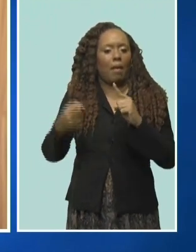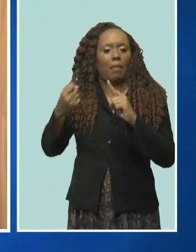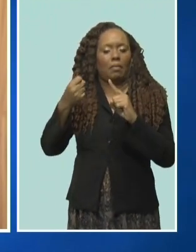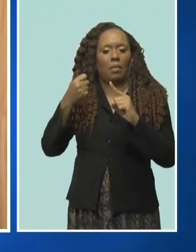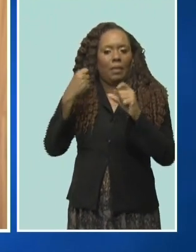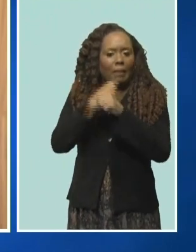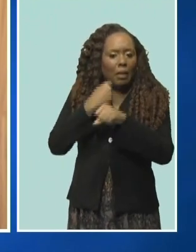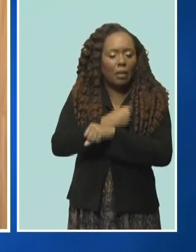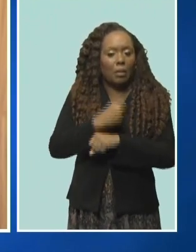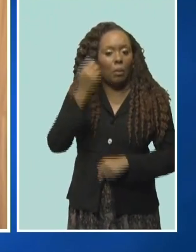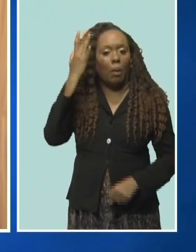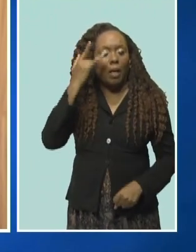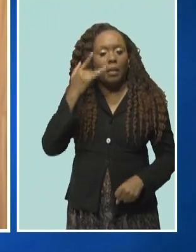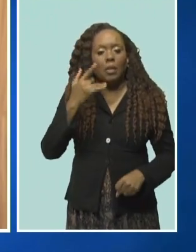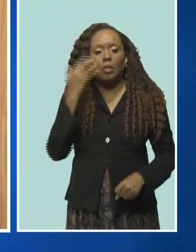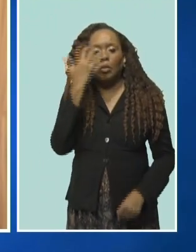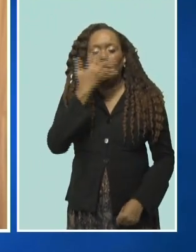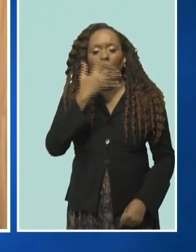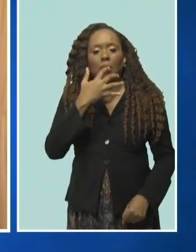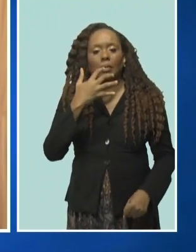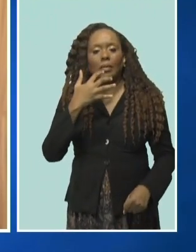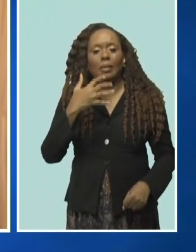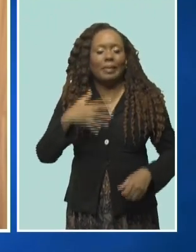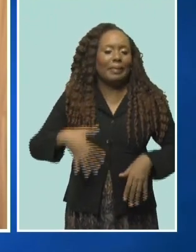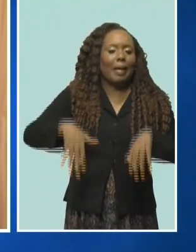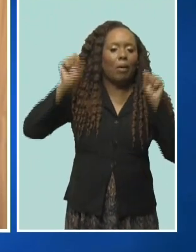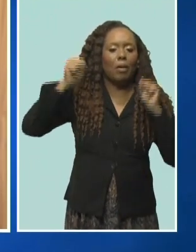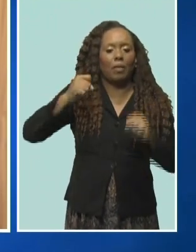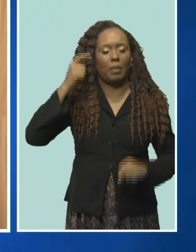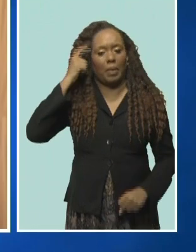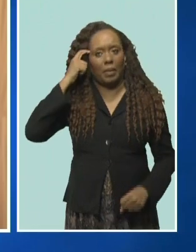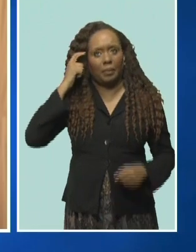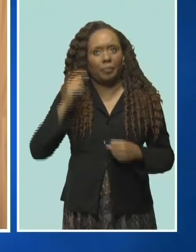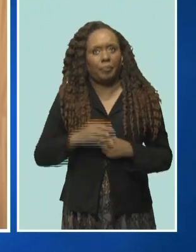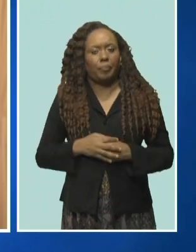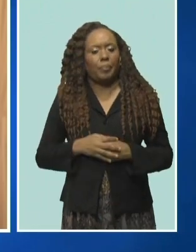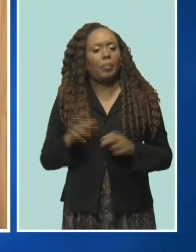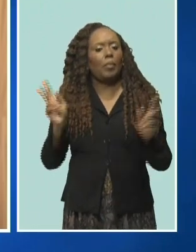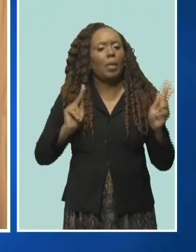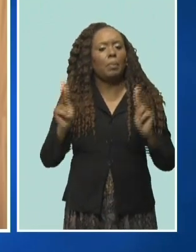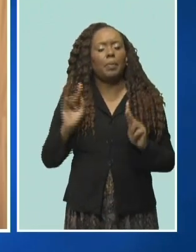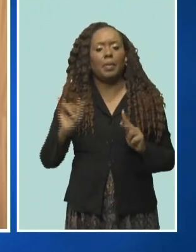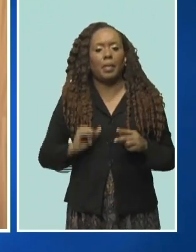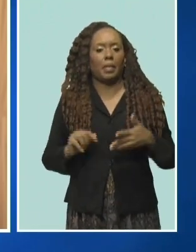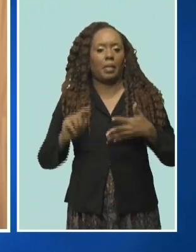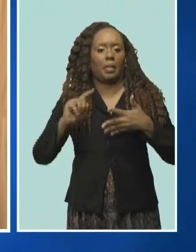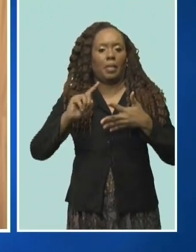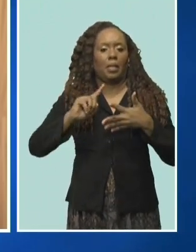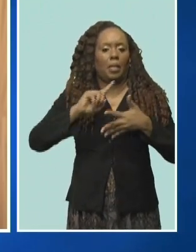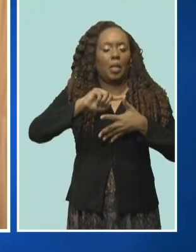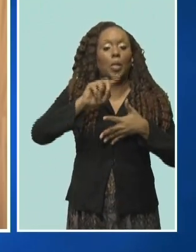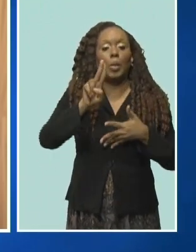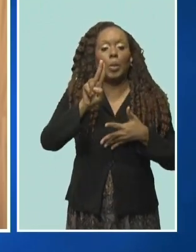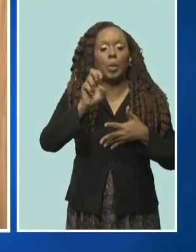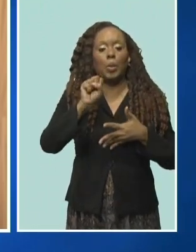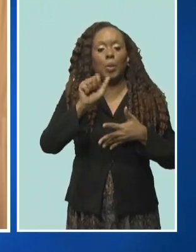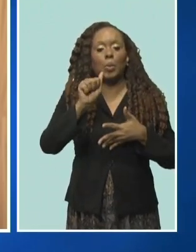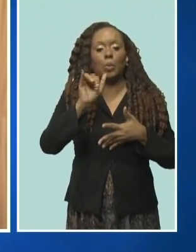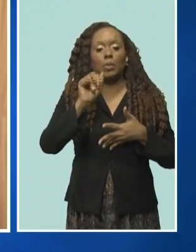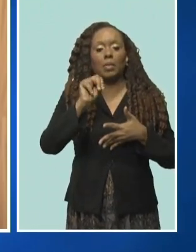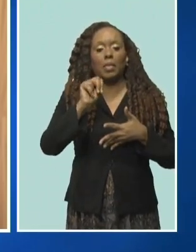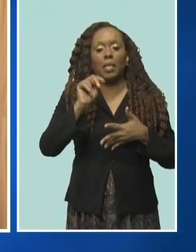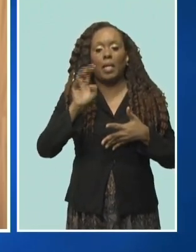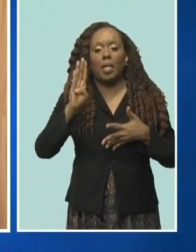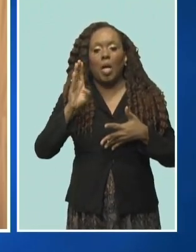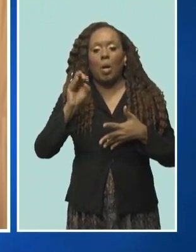I remind us all the time, Usain Bolt, Sarah Williams, Dwight York, none of them could be where they are today if they did